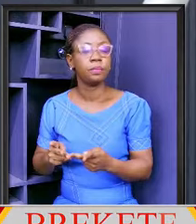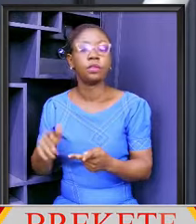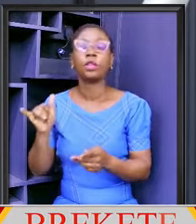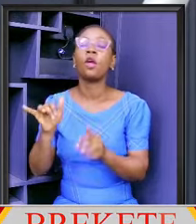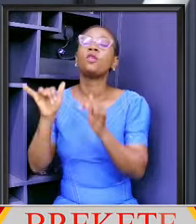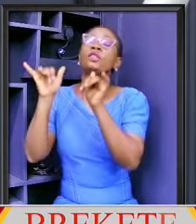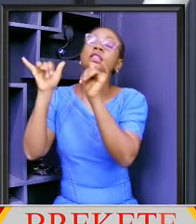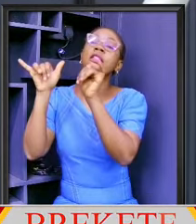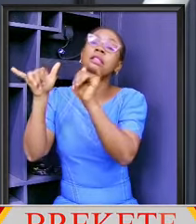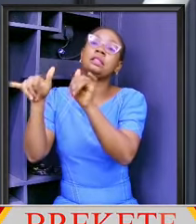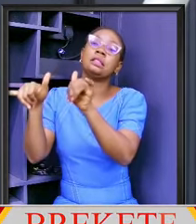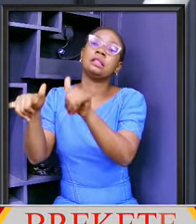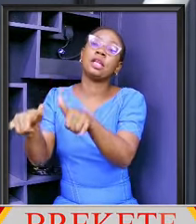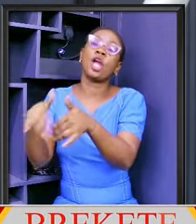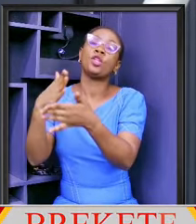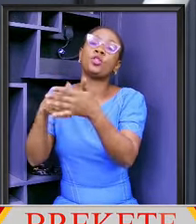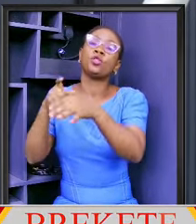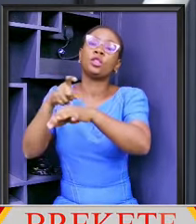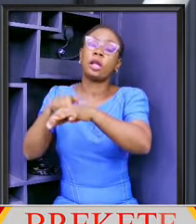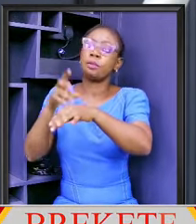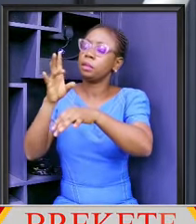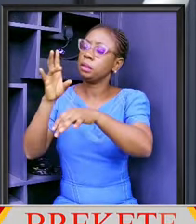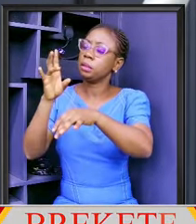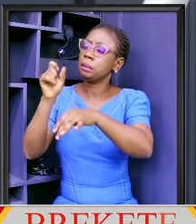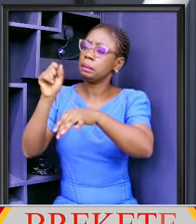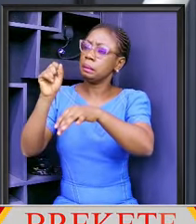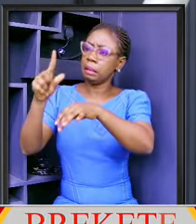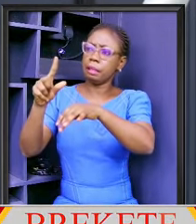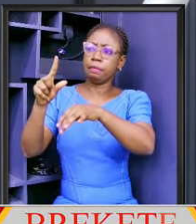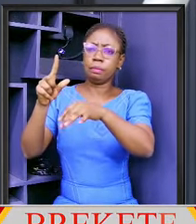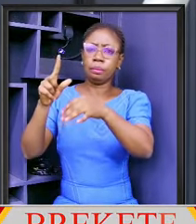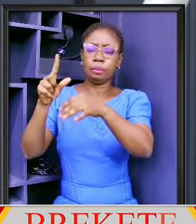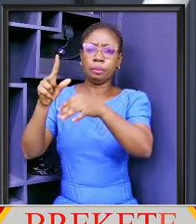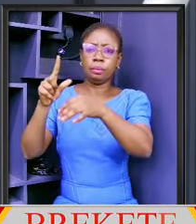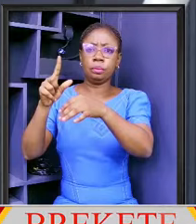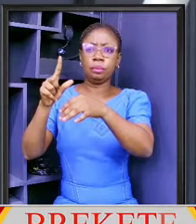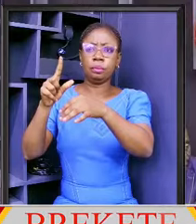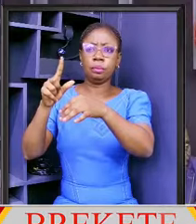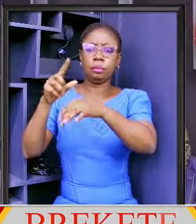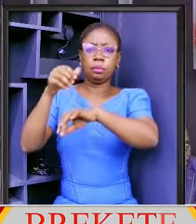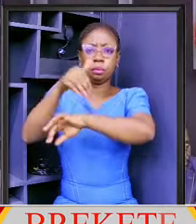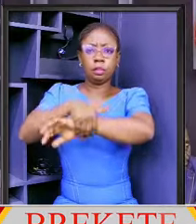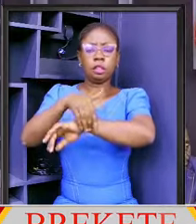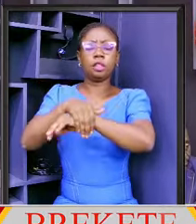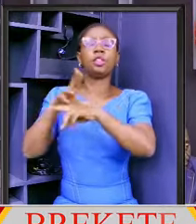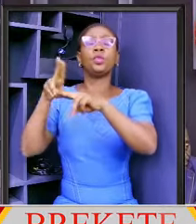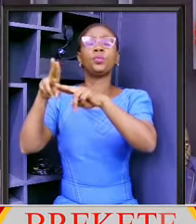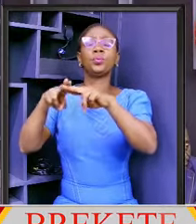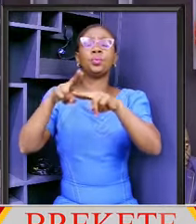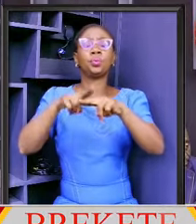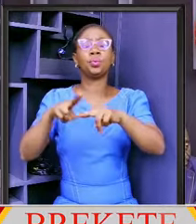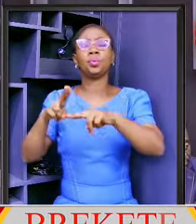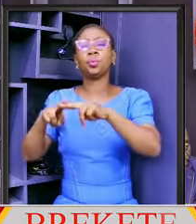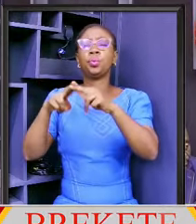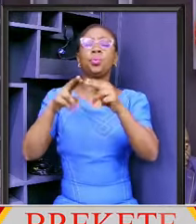They go stay. Sometimes now around 11, they carry them go. 11, 12, they go sit down, they go down